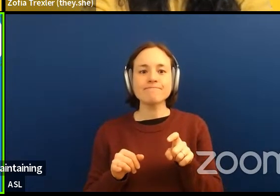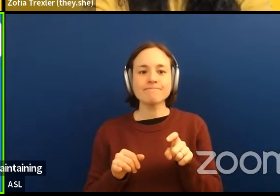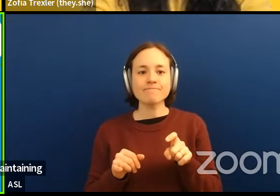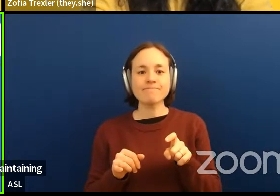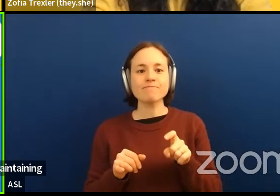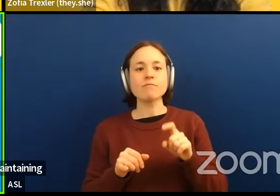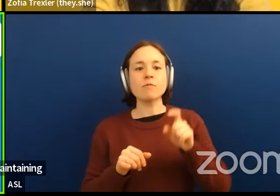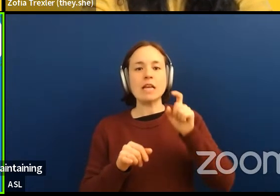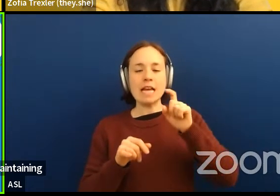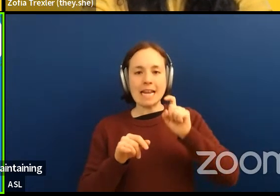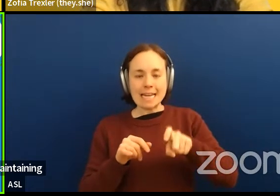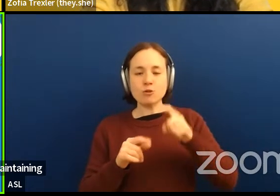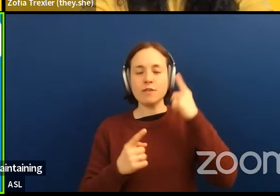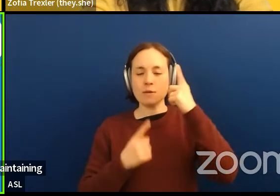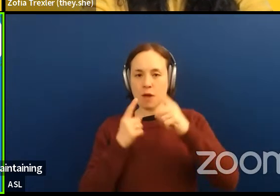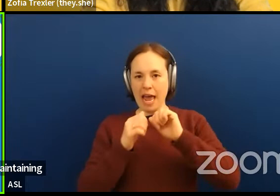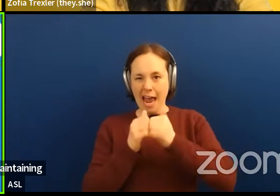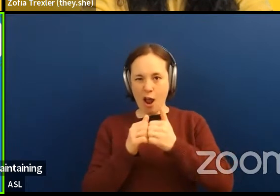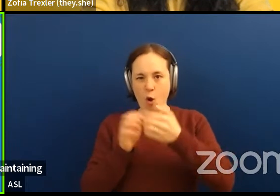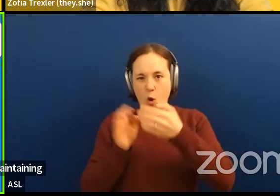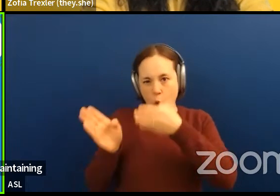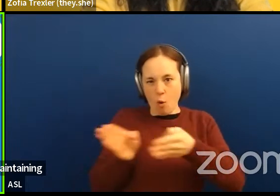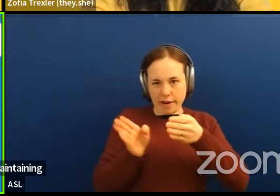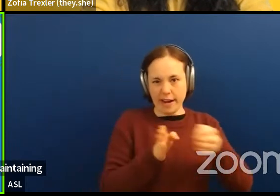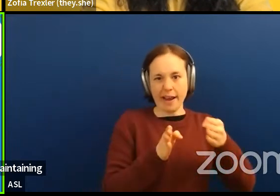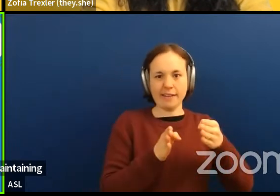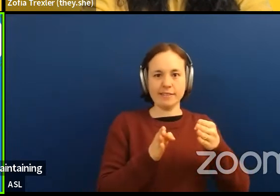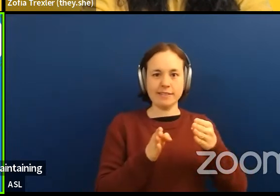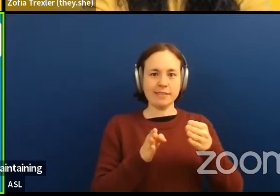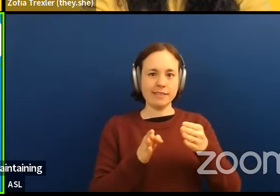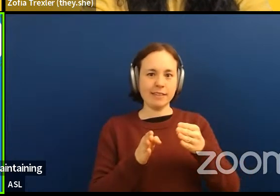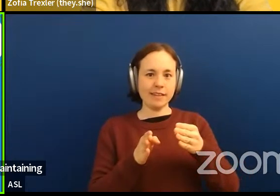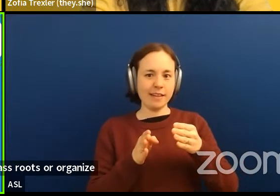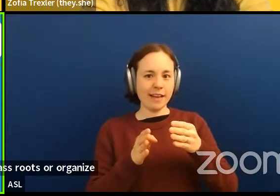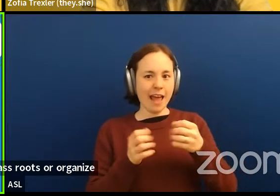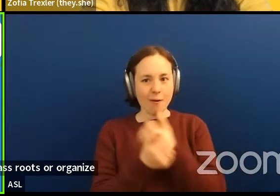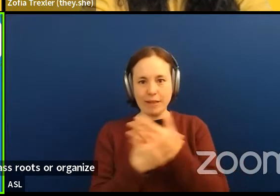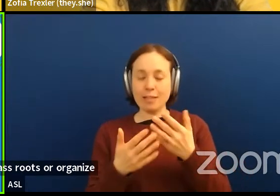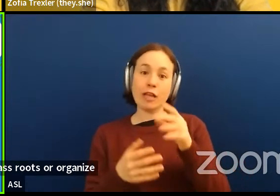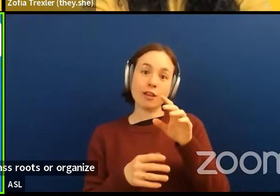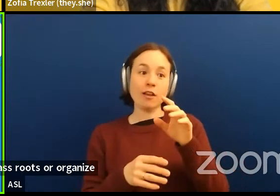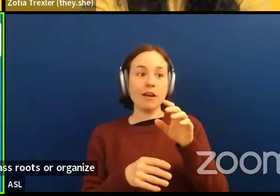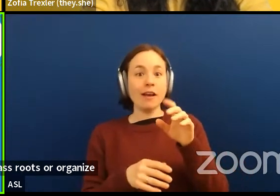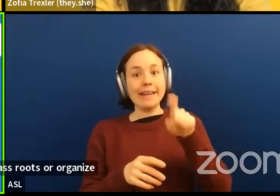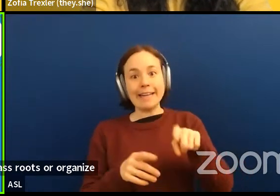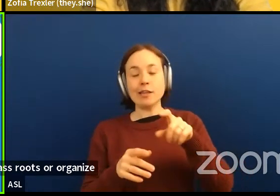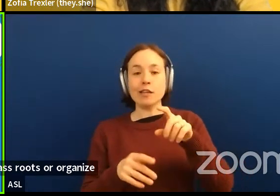organizing, which brings it to the Disability Organizing Network.